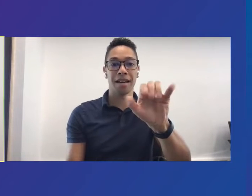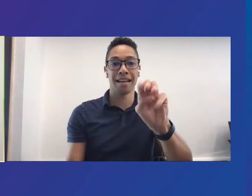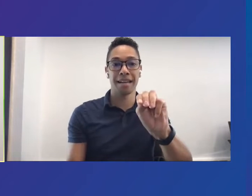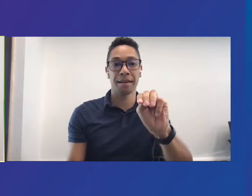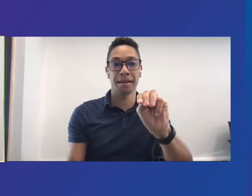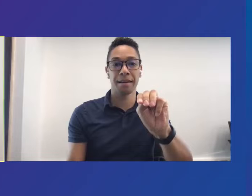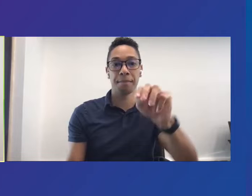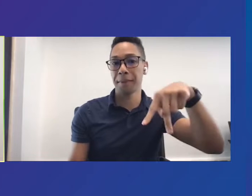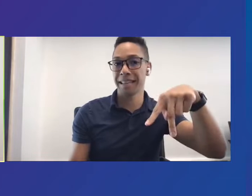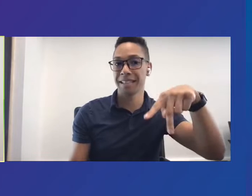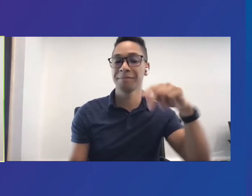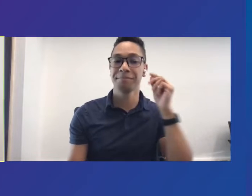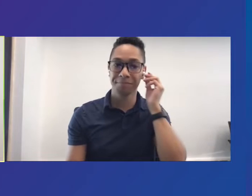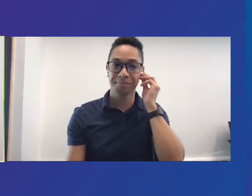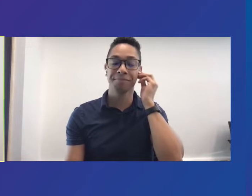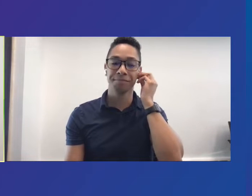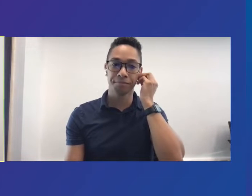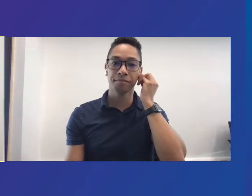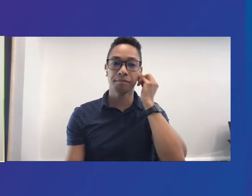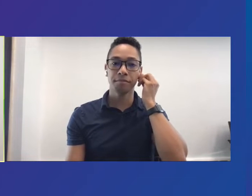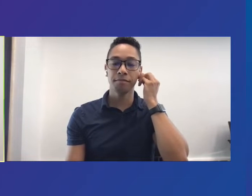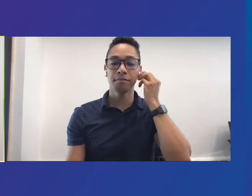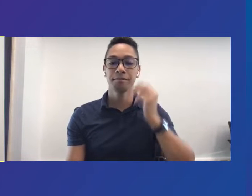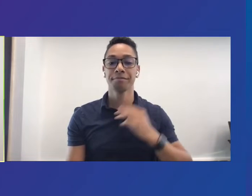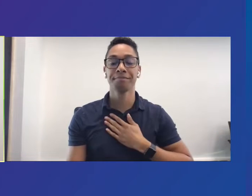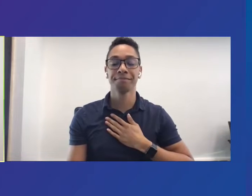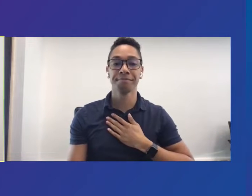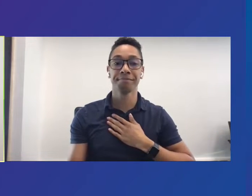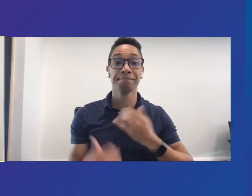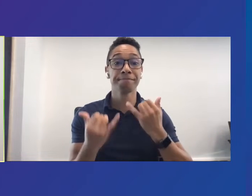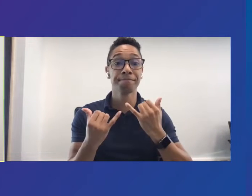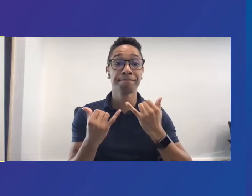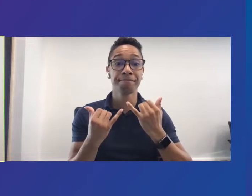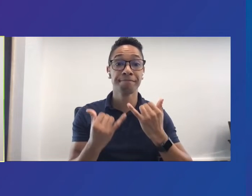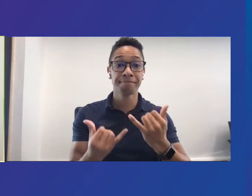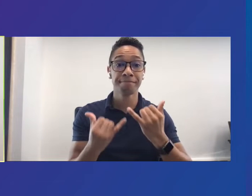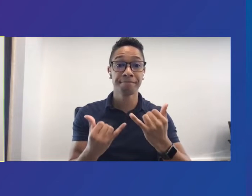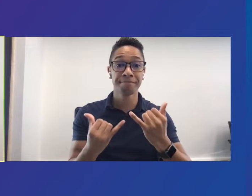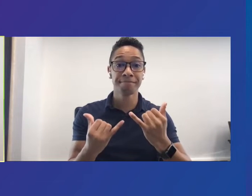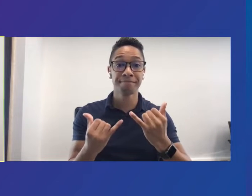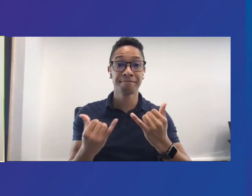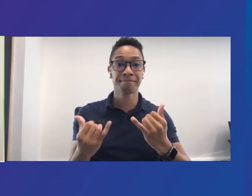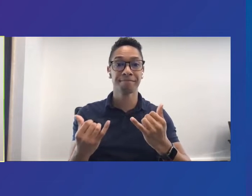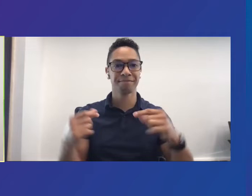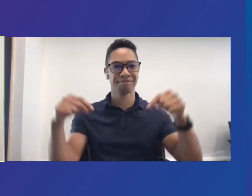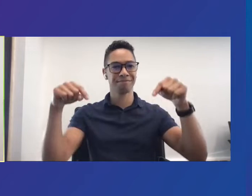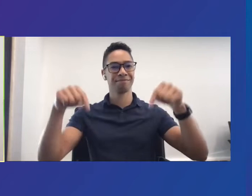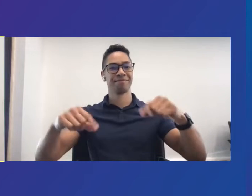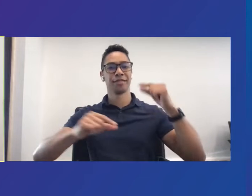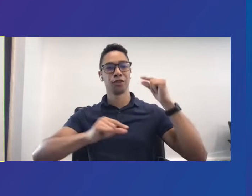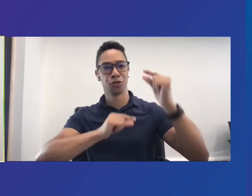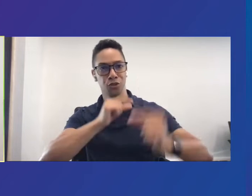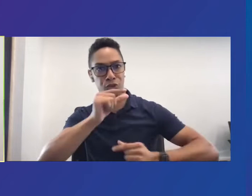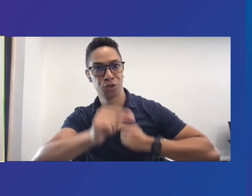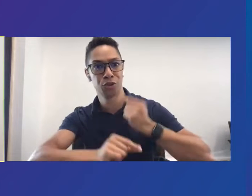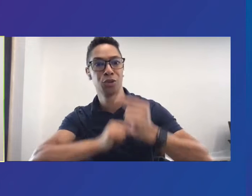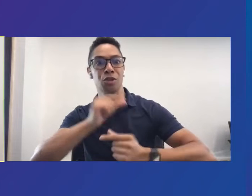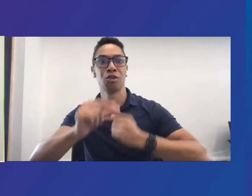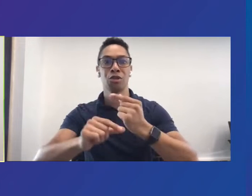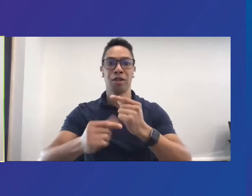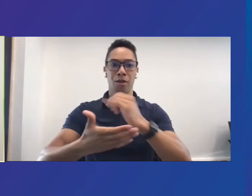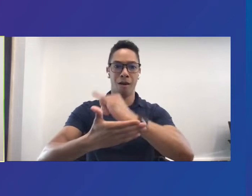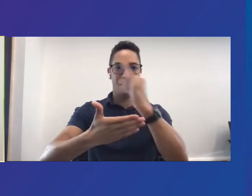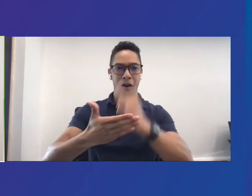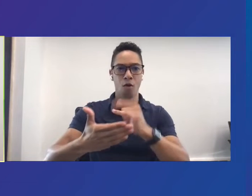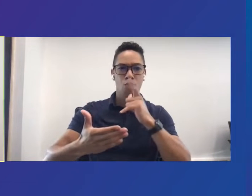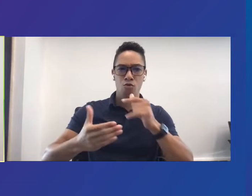SYMP for simp. And now we enter the generations of artists paving our own